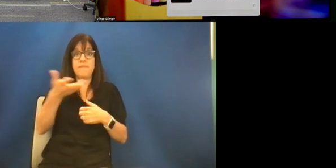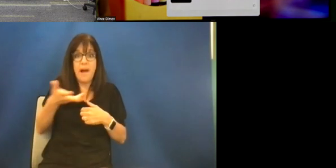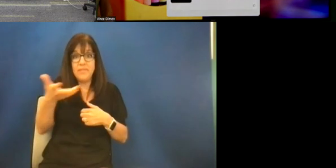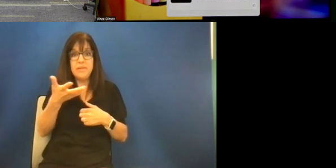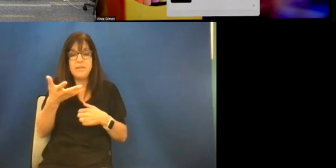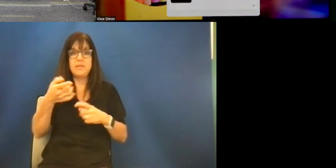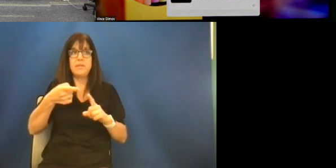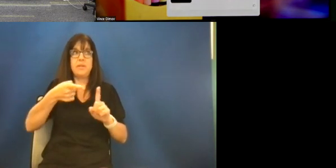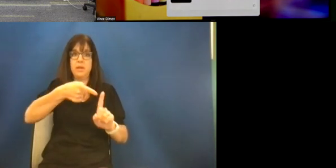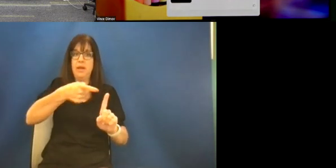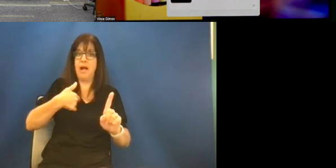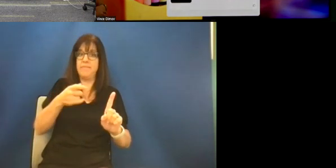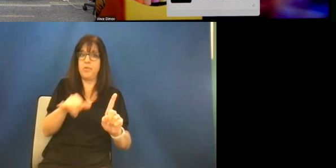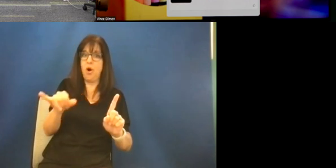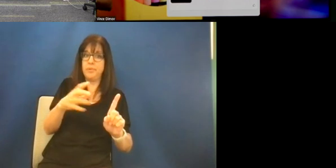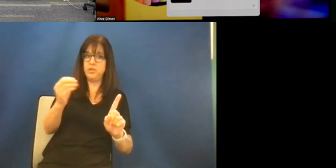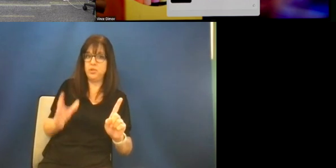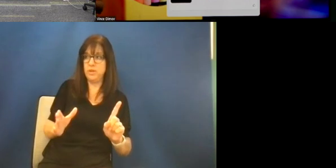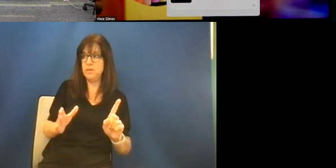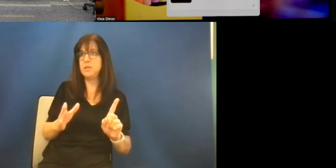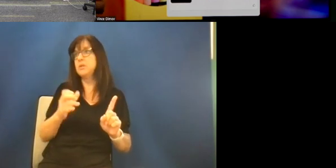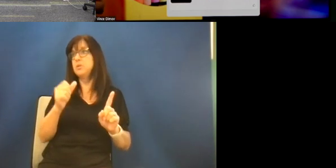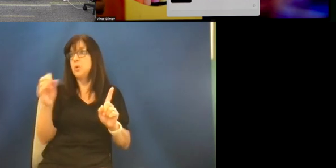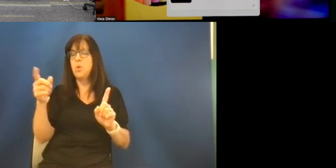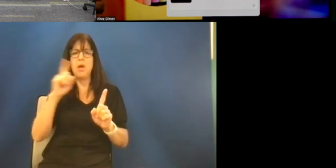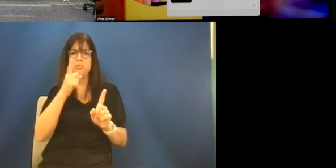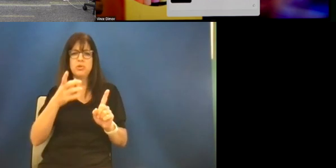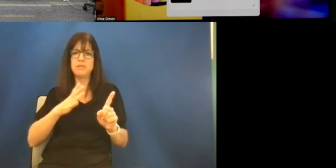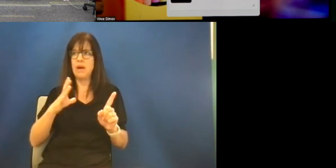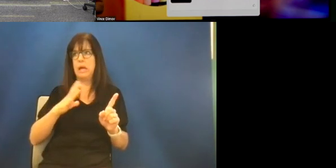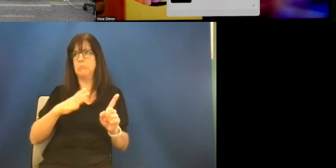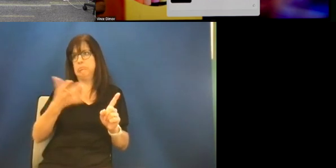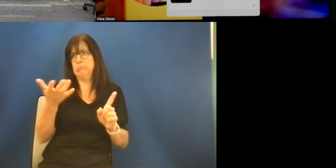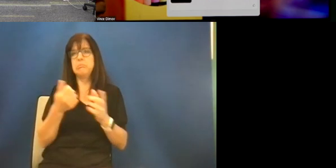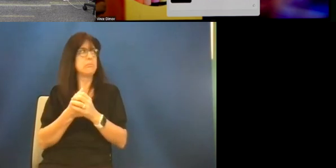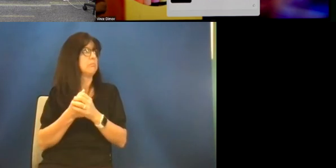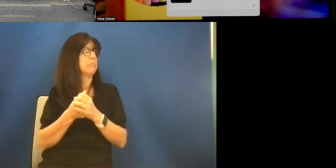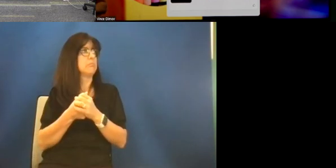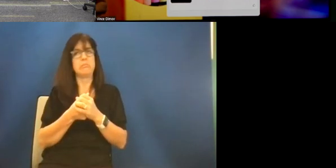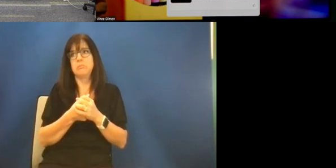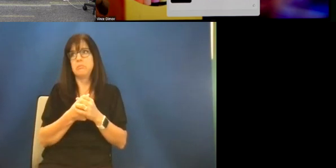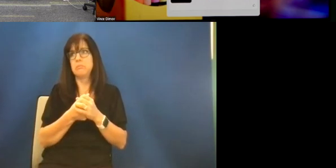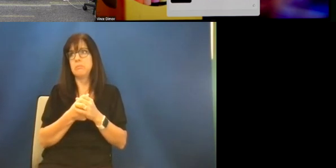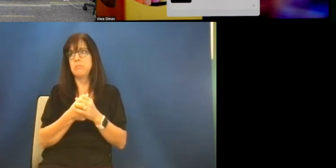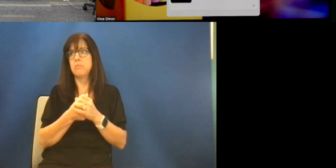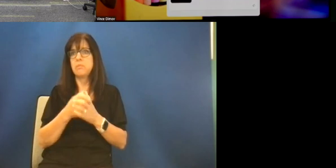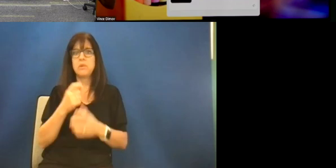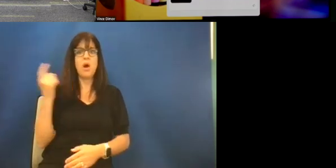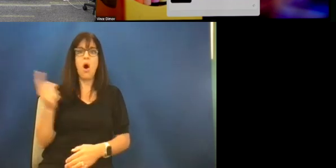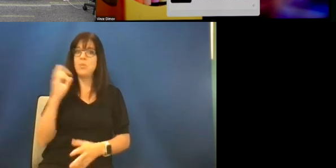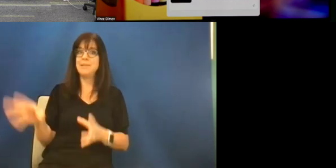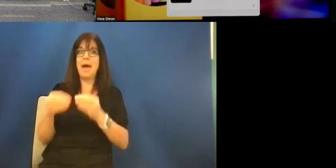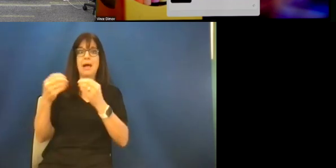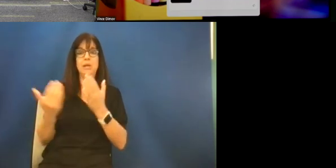one student, so I think it works. I'm sure it's fine. Yeah. I'm sure it's fine. Yeah. And she's always adding new things,